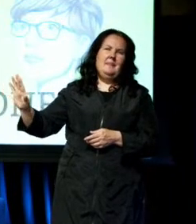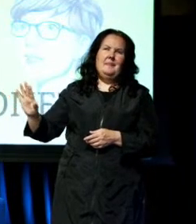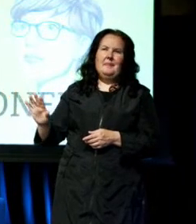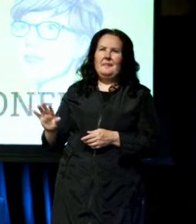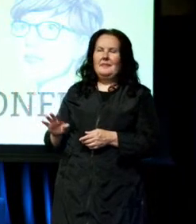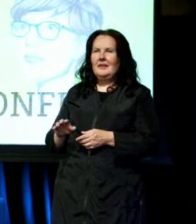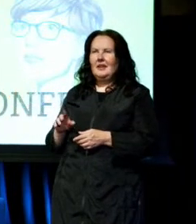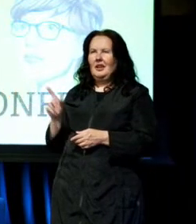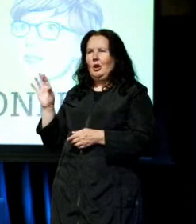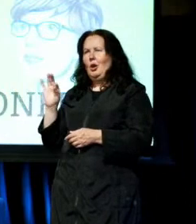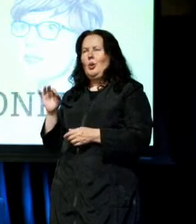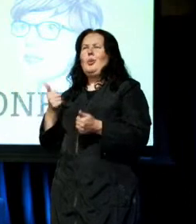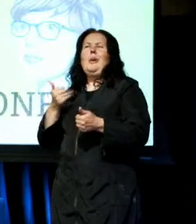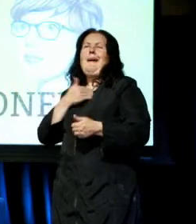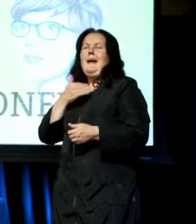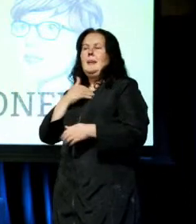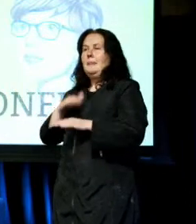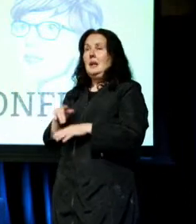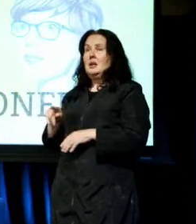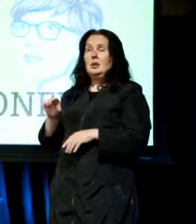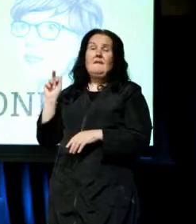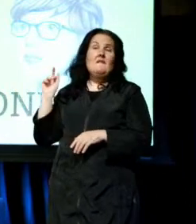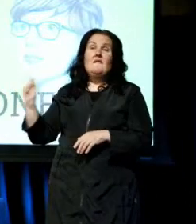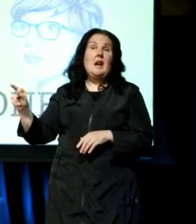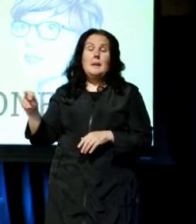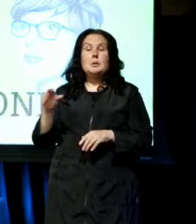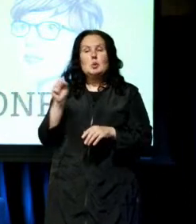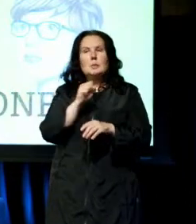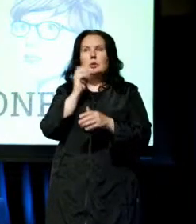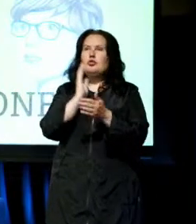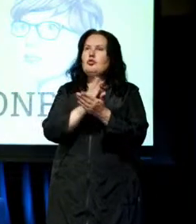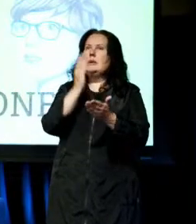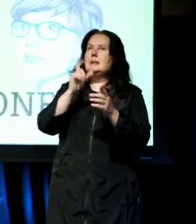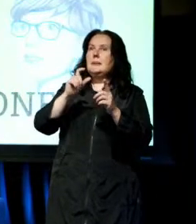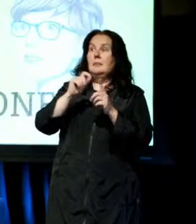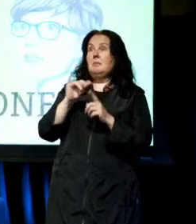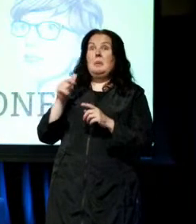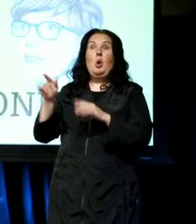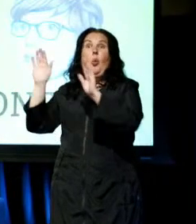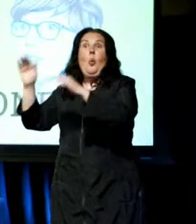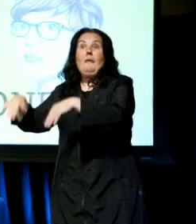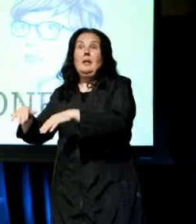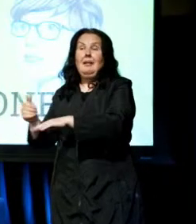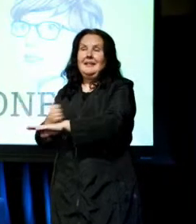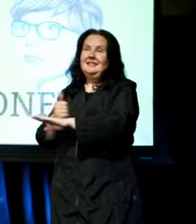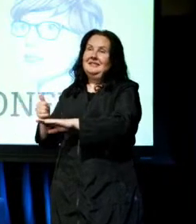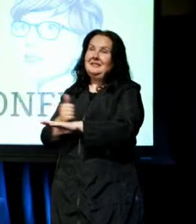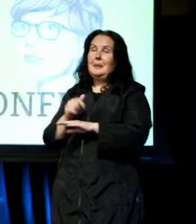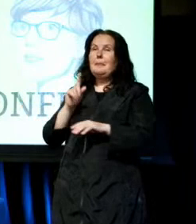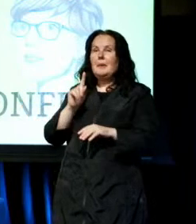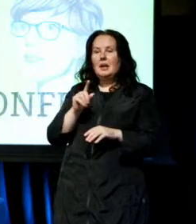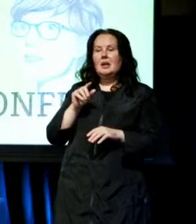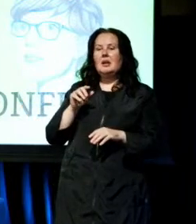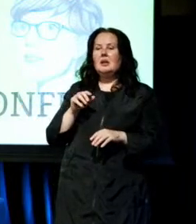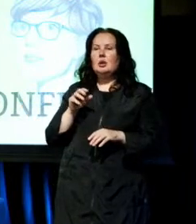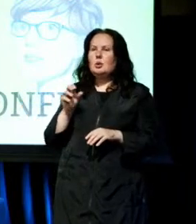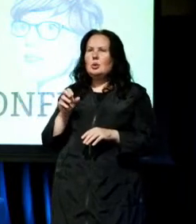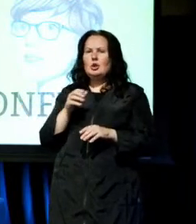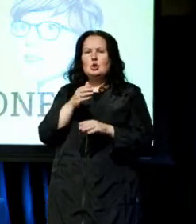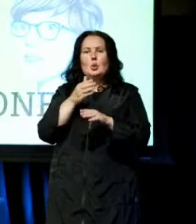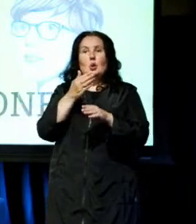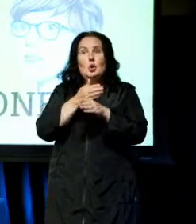Don't be so magnanimous. Fuck that guy. You should have known better. I don't know him. Maybe he's awful. but, you know, they took a job away